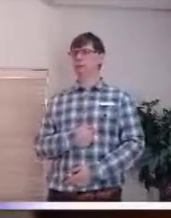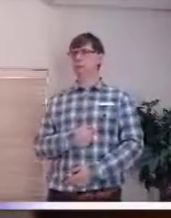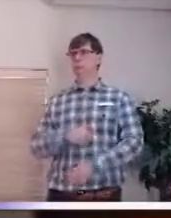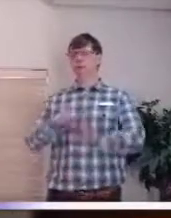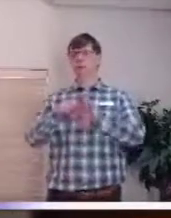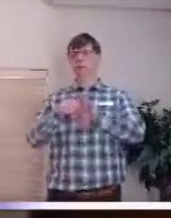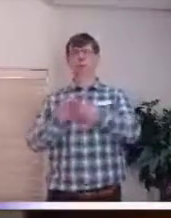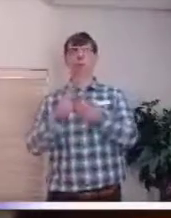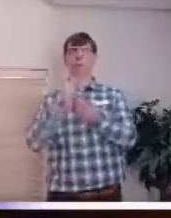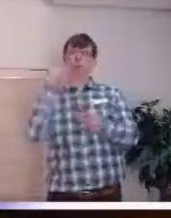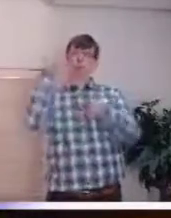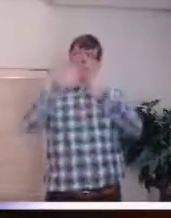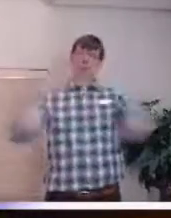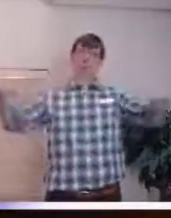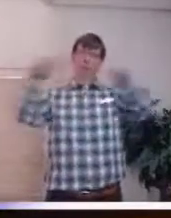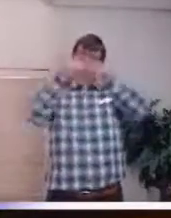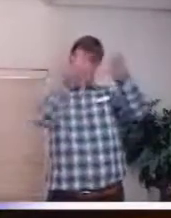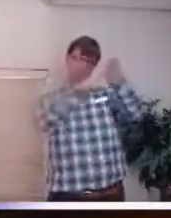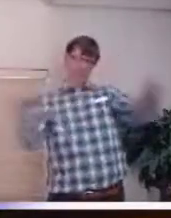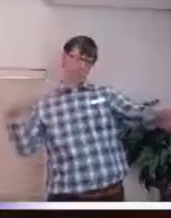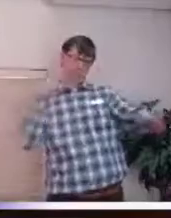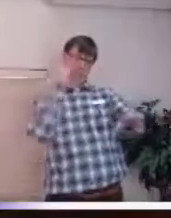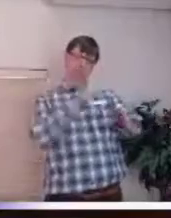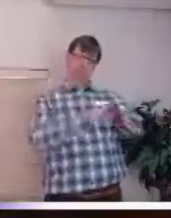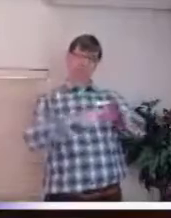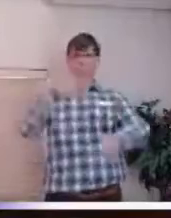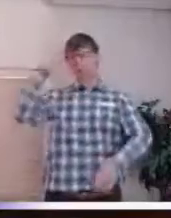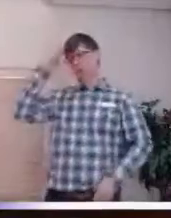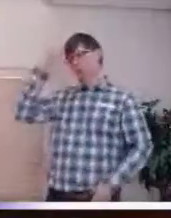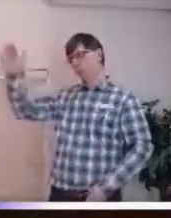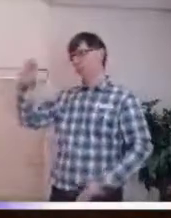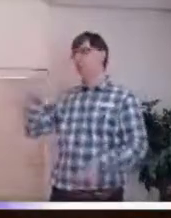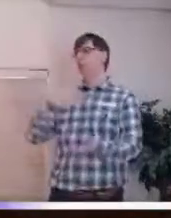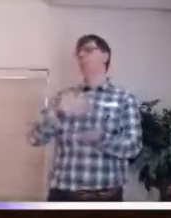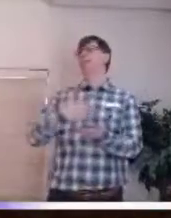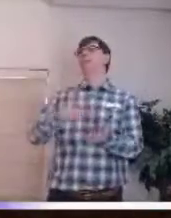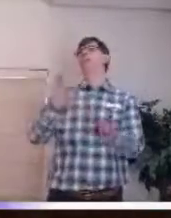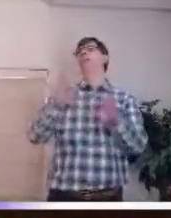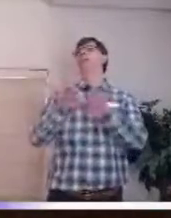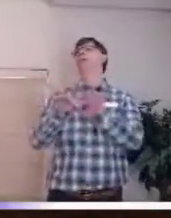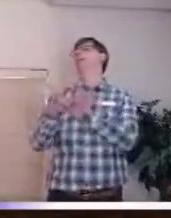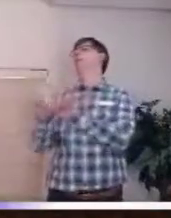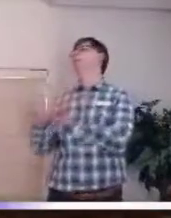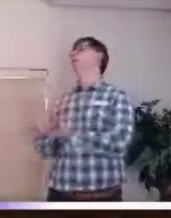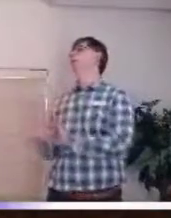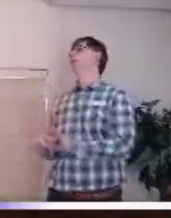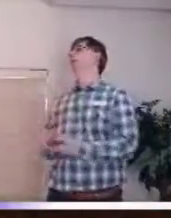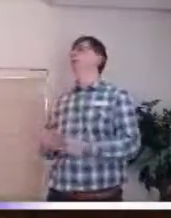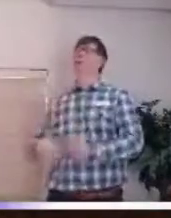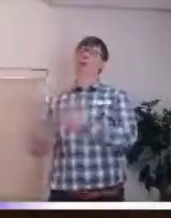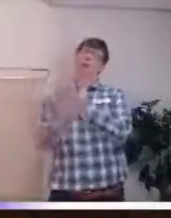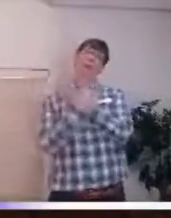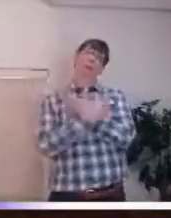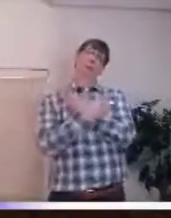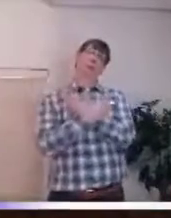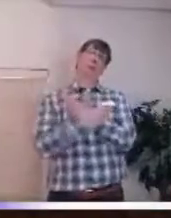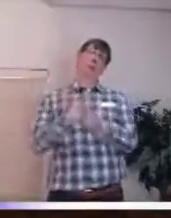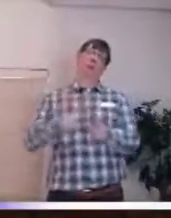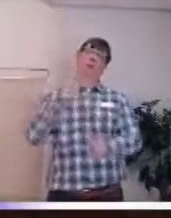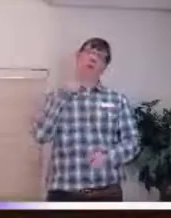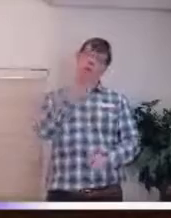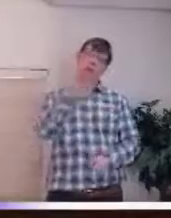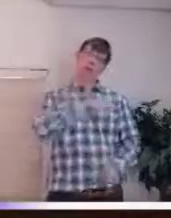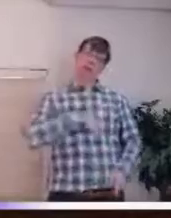So right now I want you to take a moment and I want you to think about something that you love about yourself right